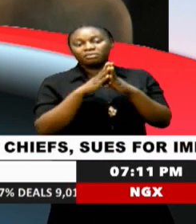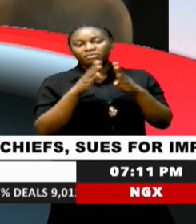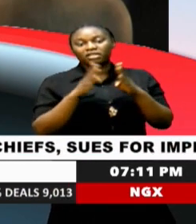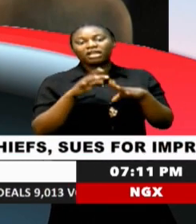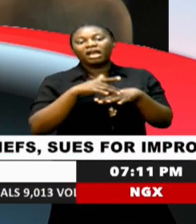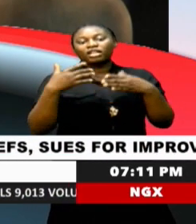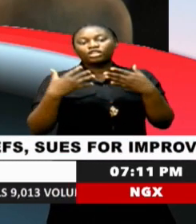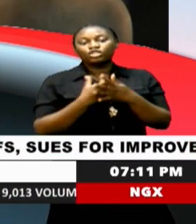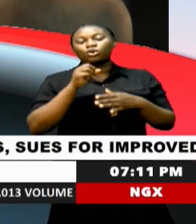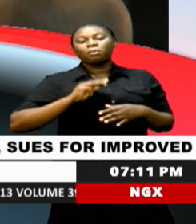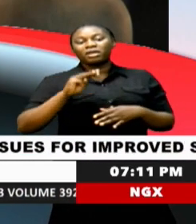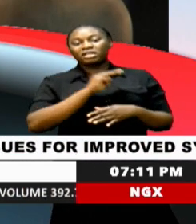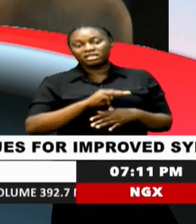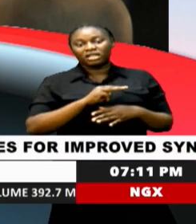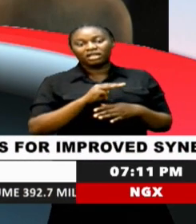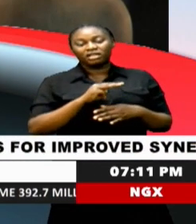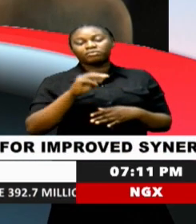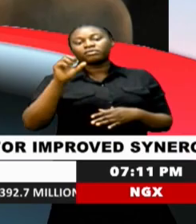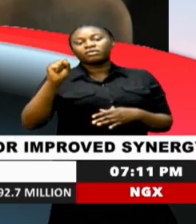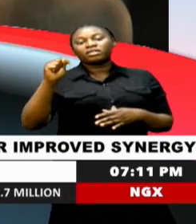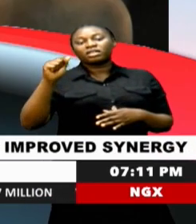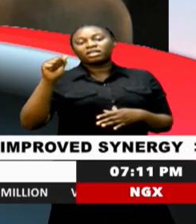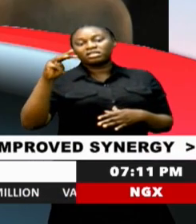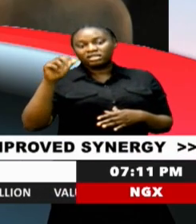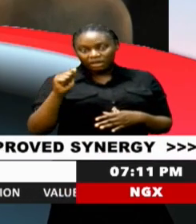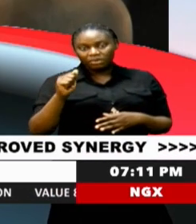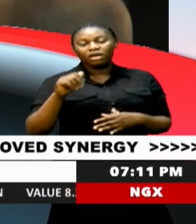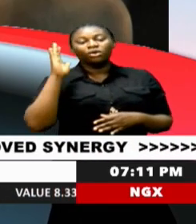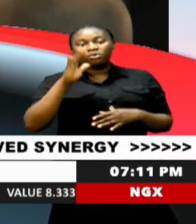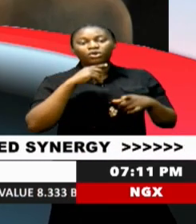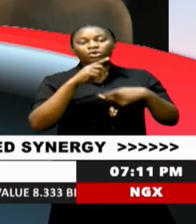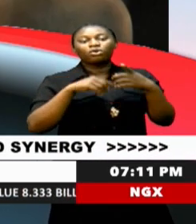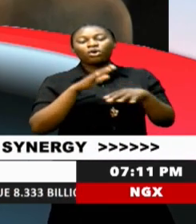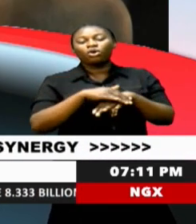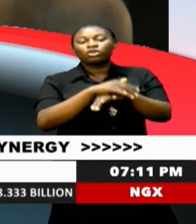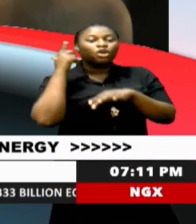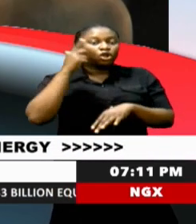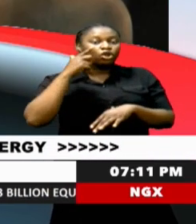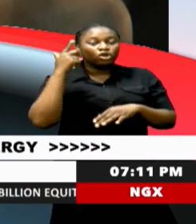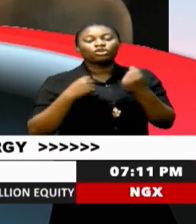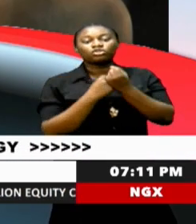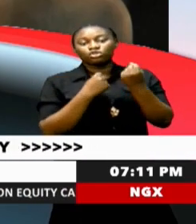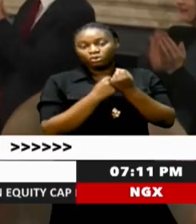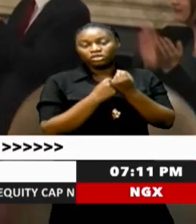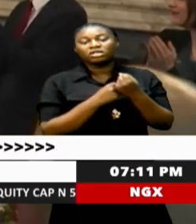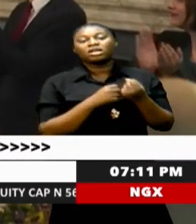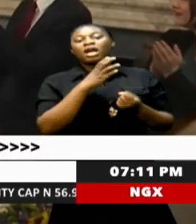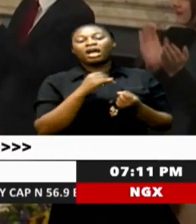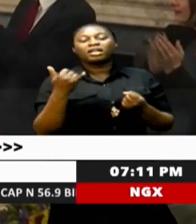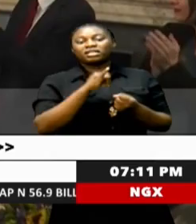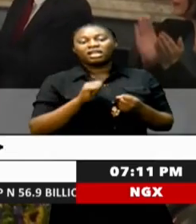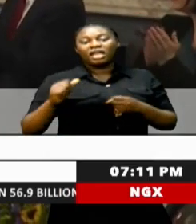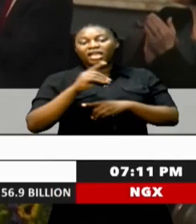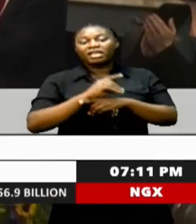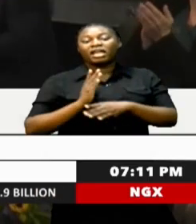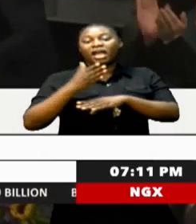new minister, Keir Starmer, hopes will underline London's support for Kyiv. A day after